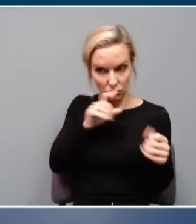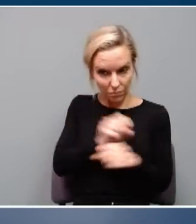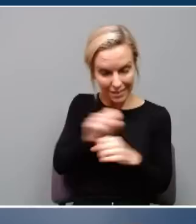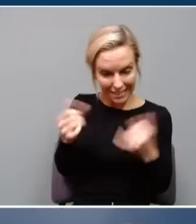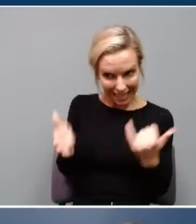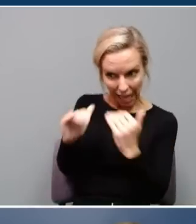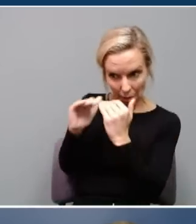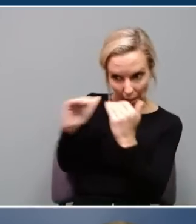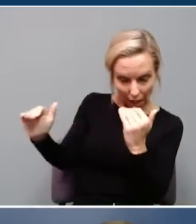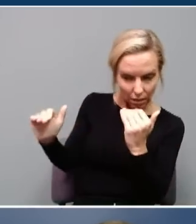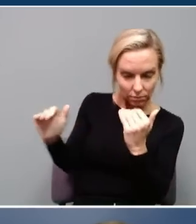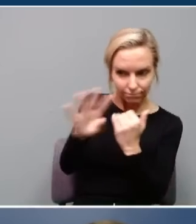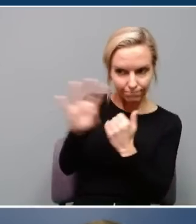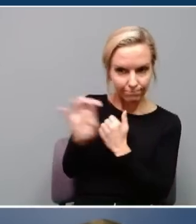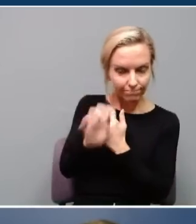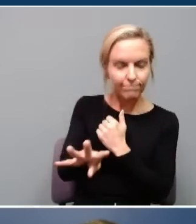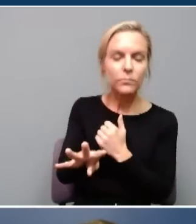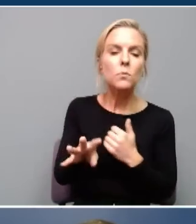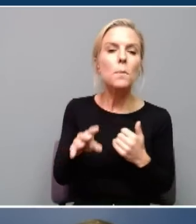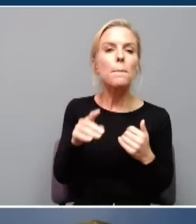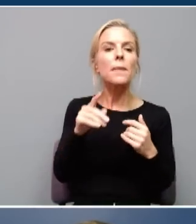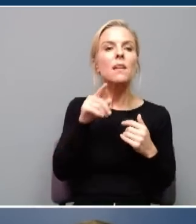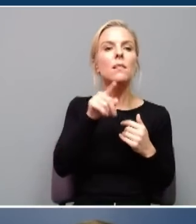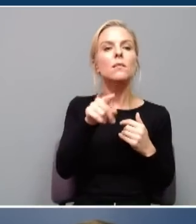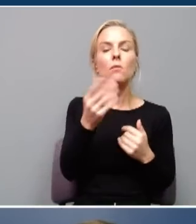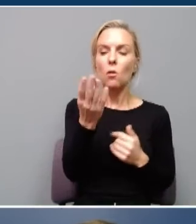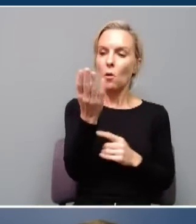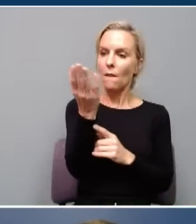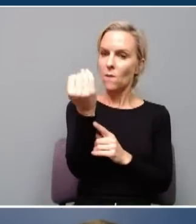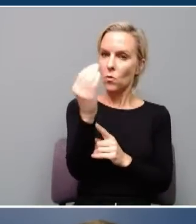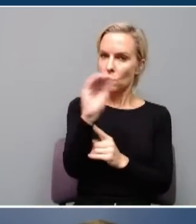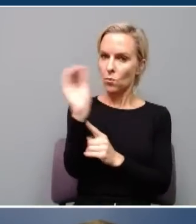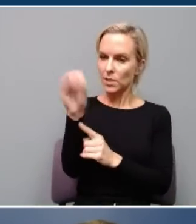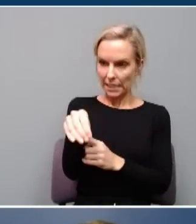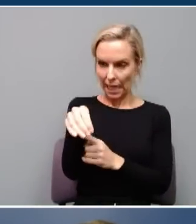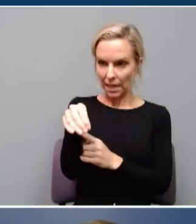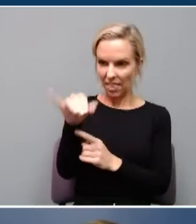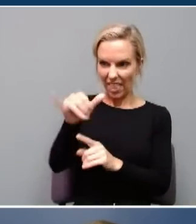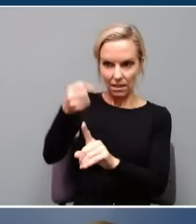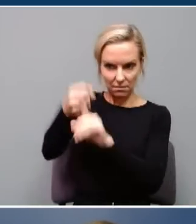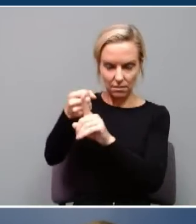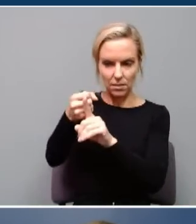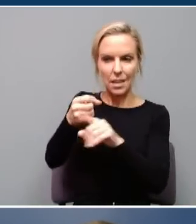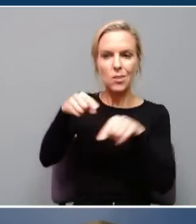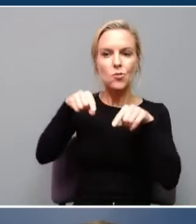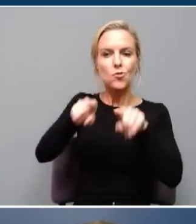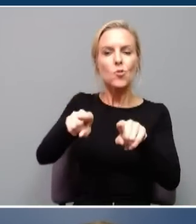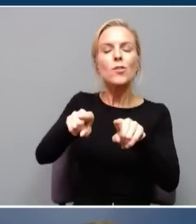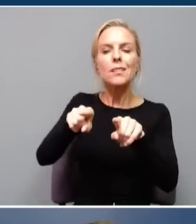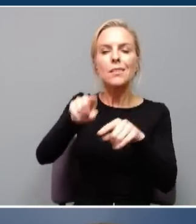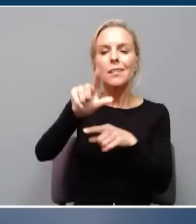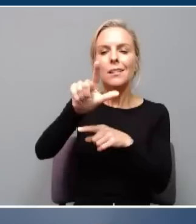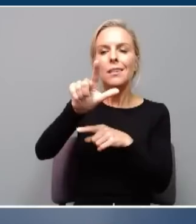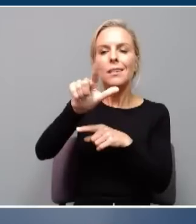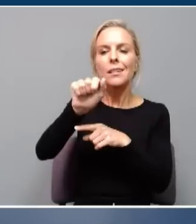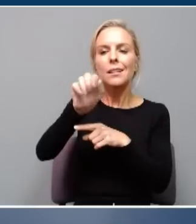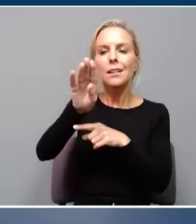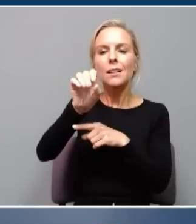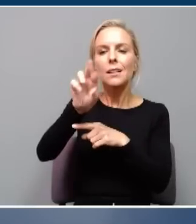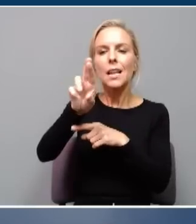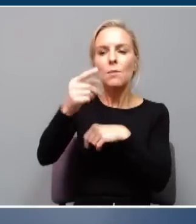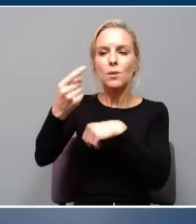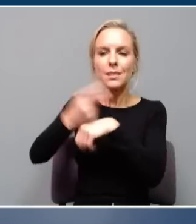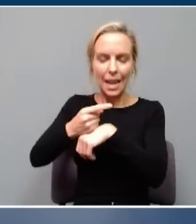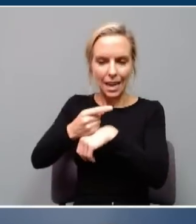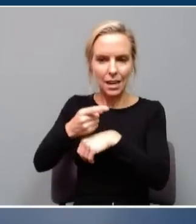when we reached 14%, that was the week of Labor Day, and so there weren't enough people that got